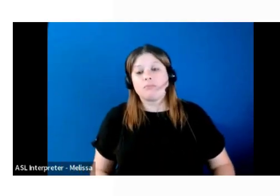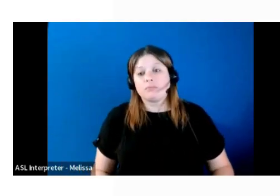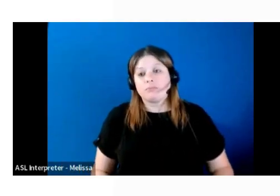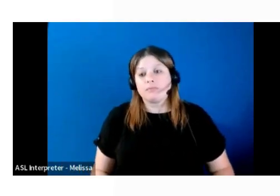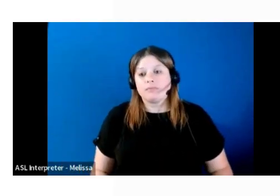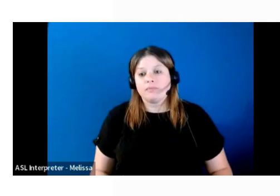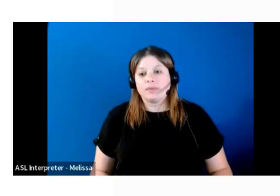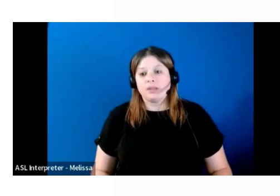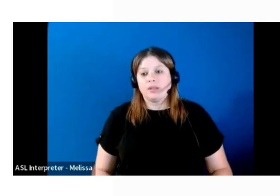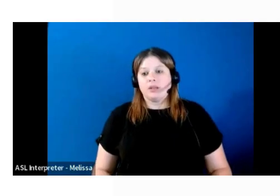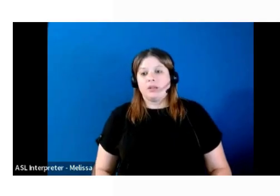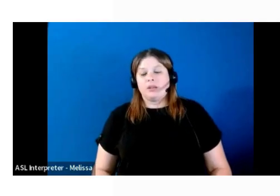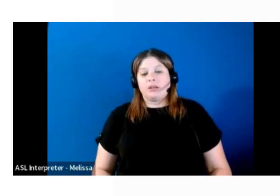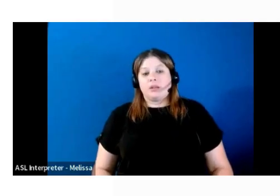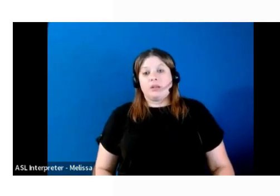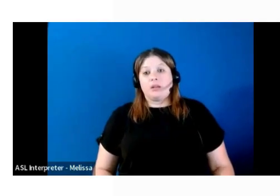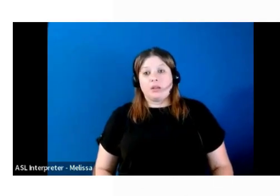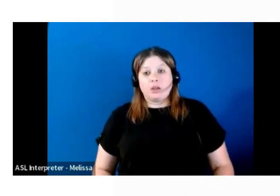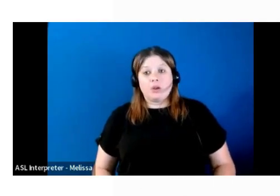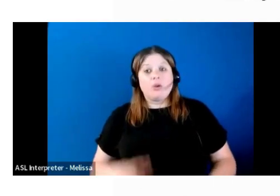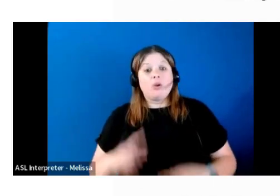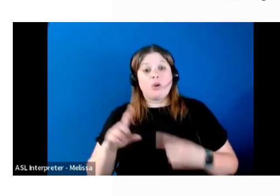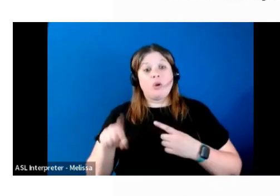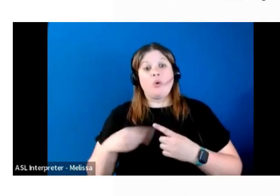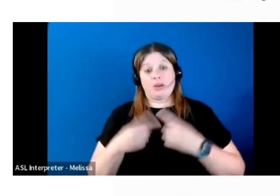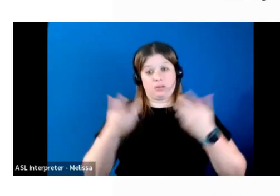And then when you've completed that,